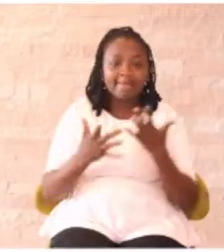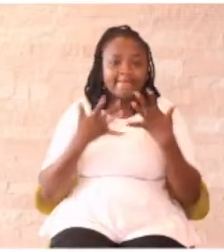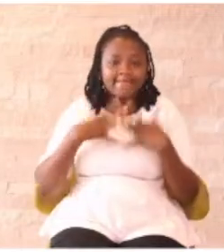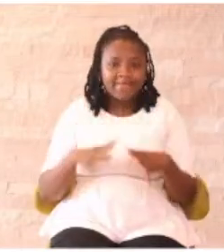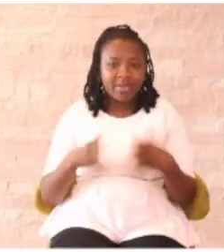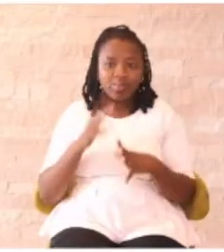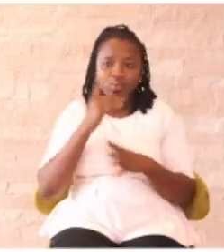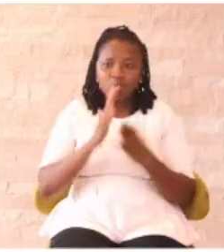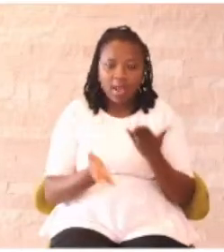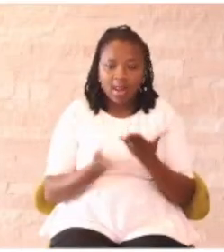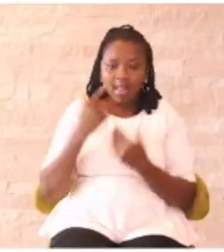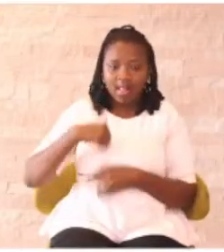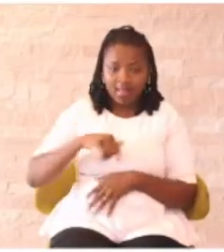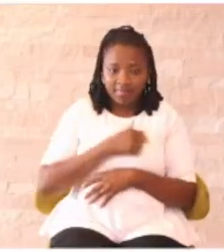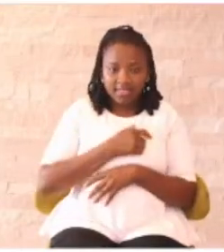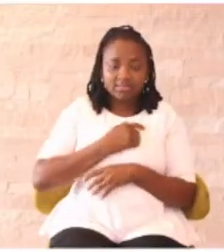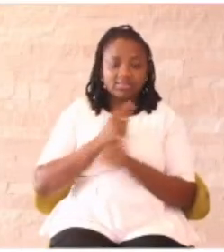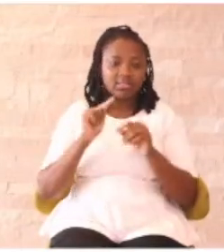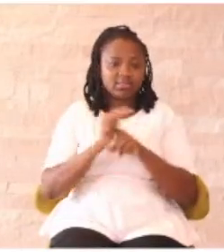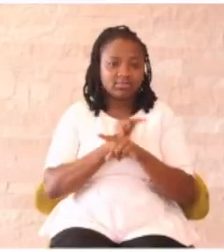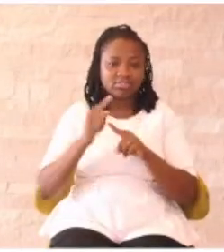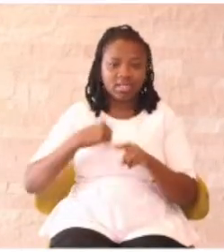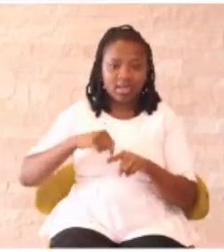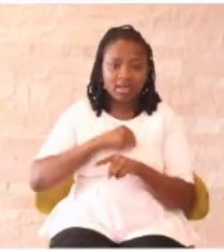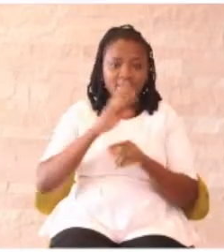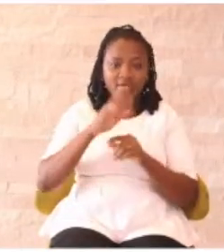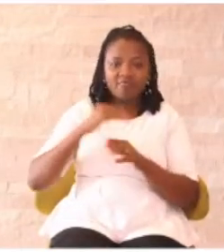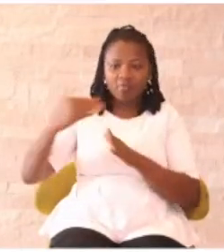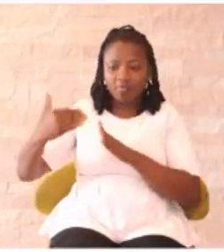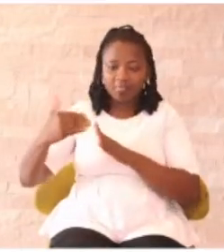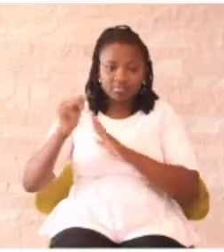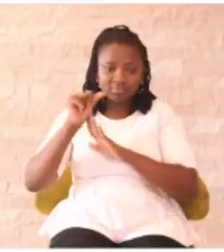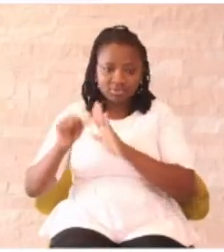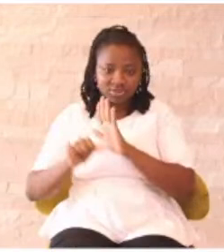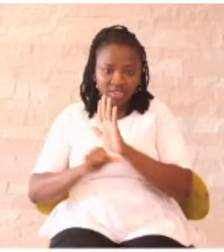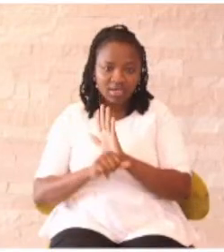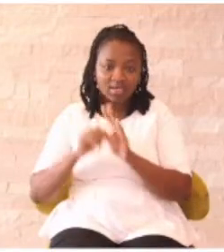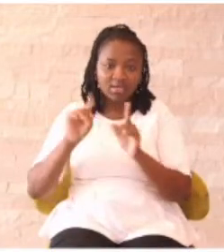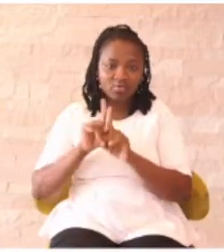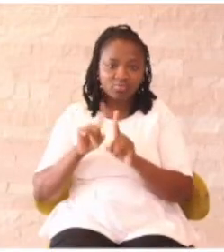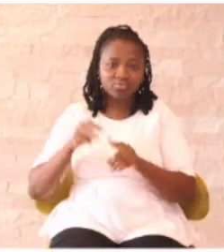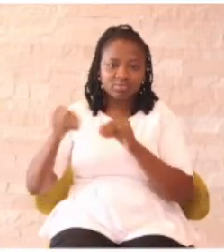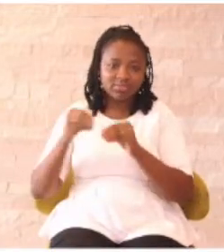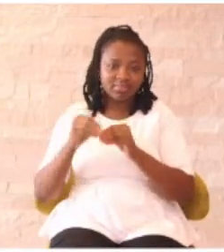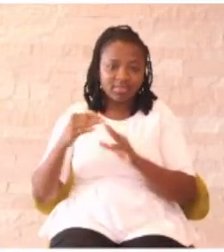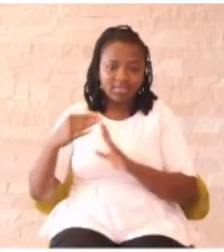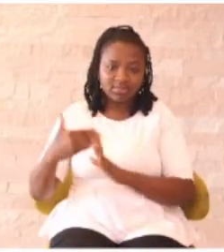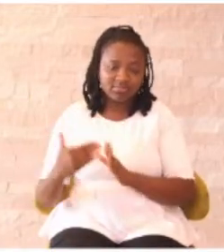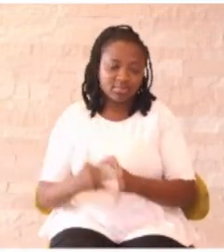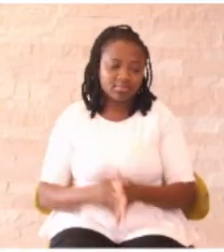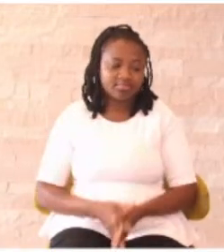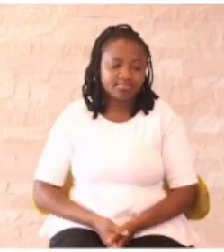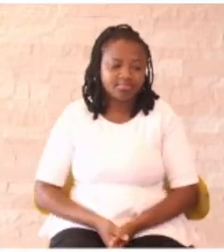in training us from the gender and disability part.